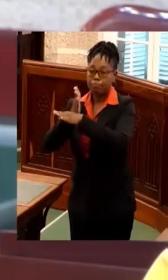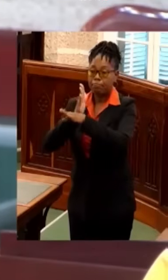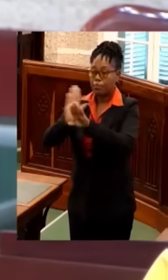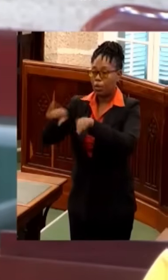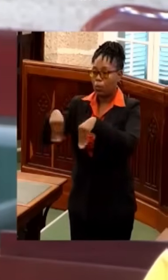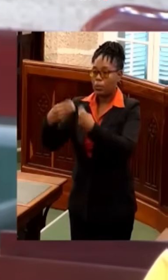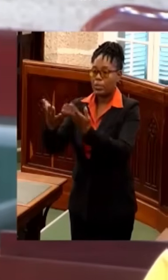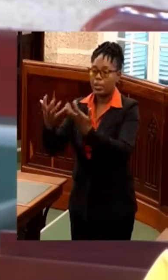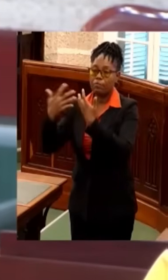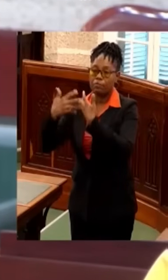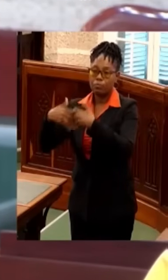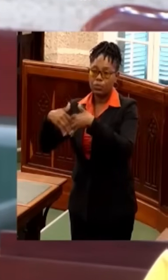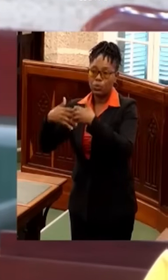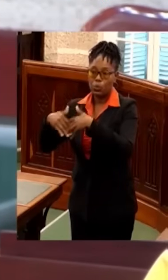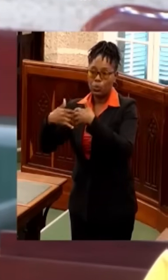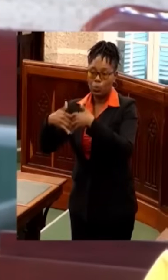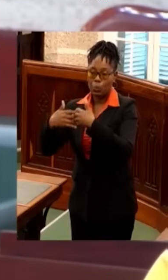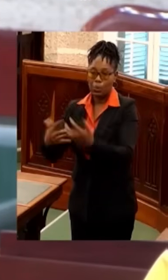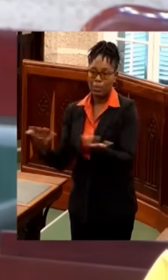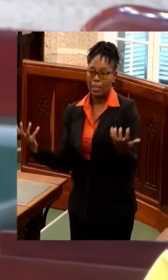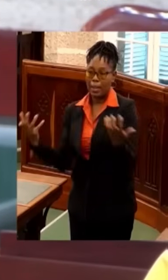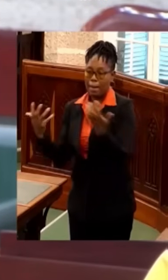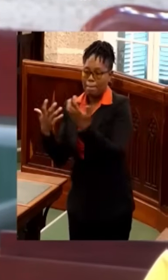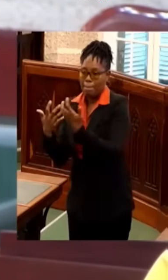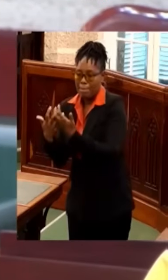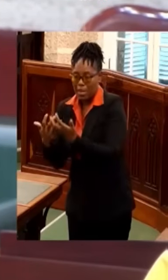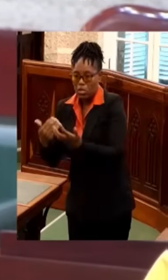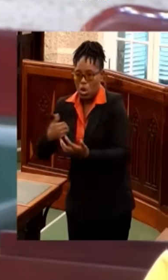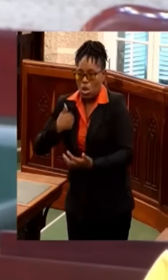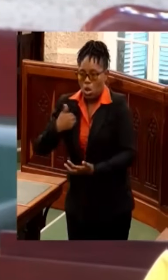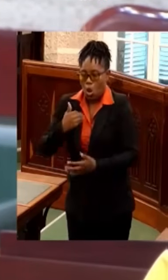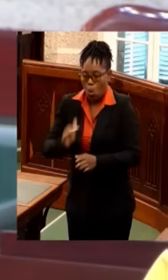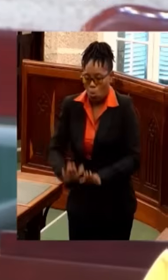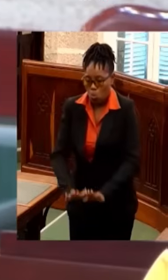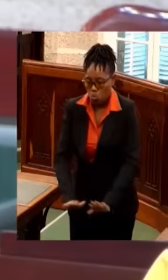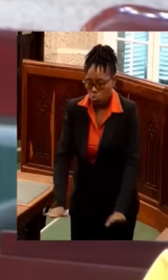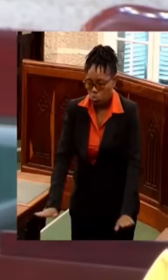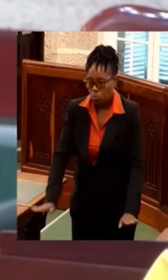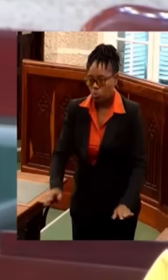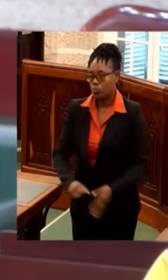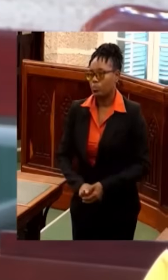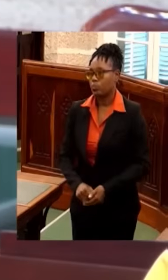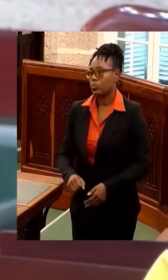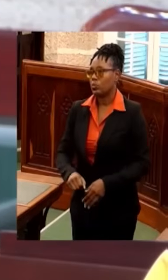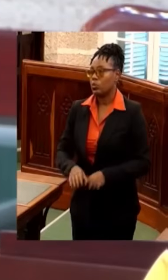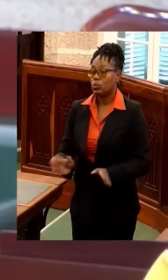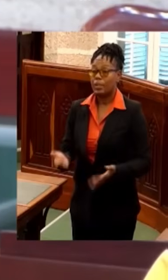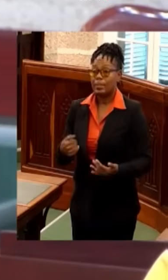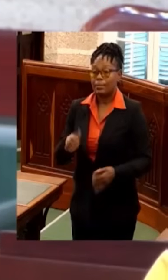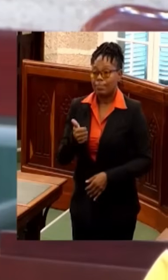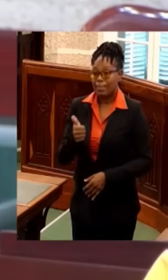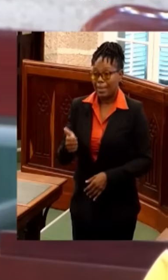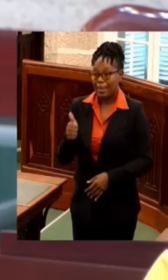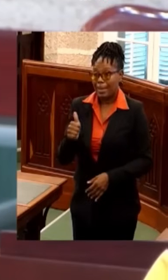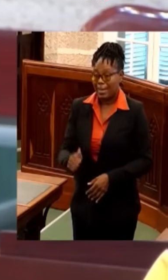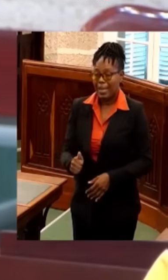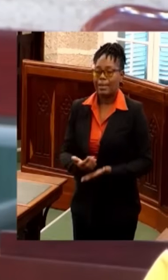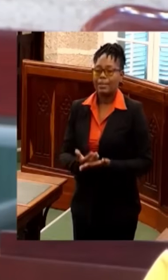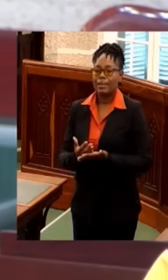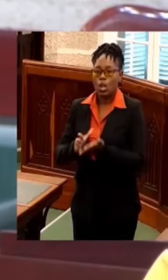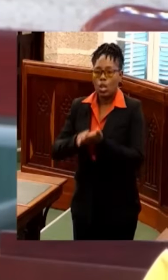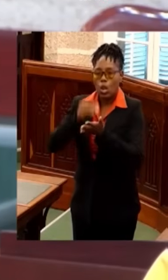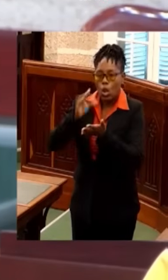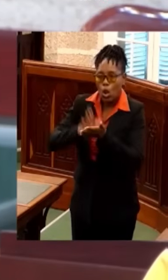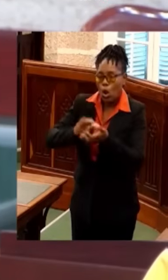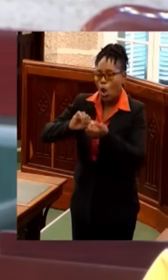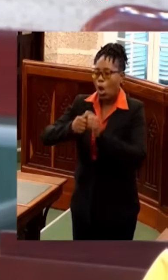equipment that is appropriate for our very young ones to build on their motor skills. And